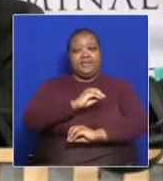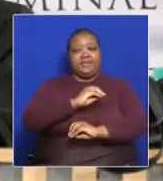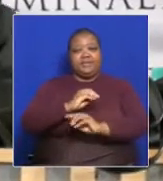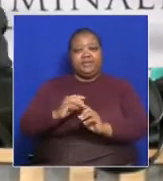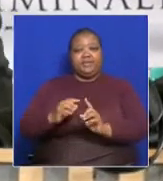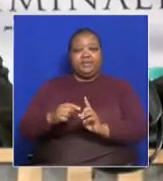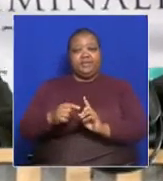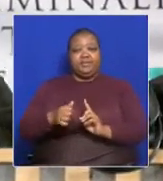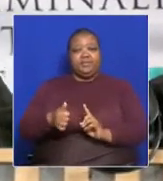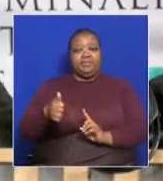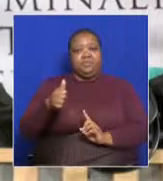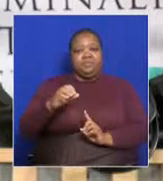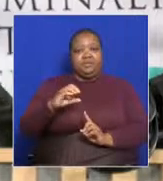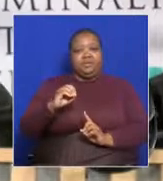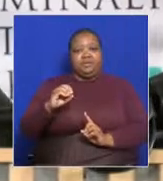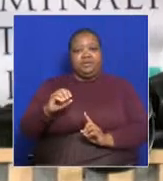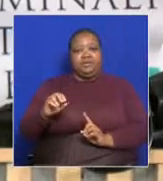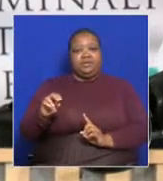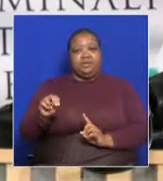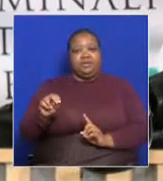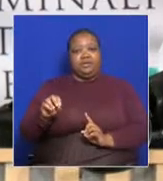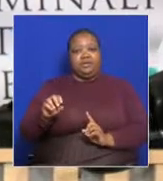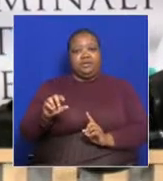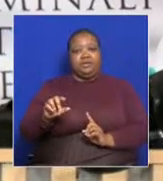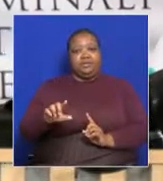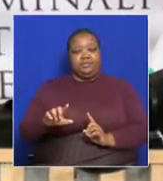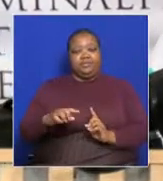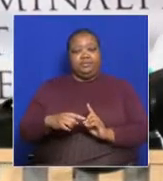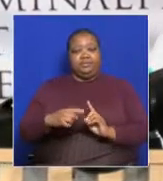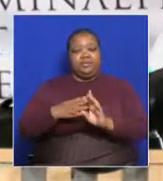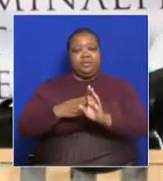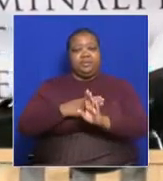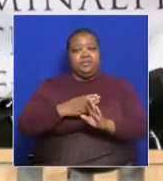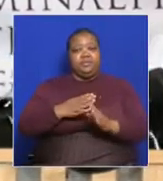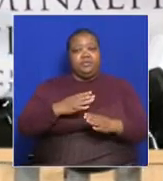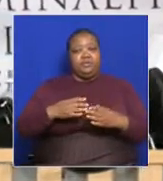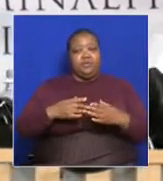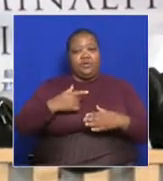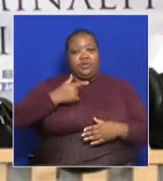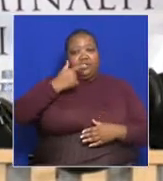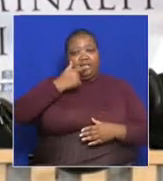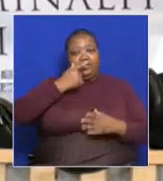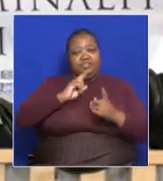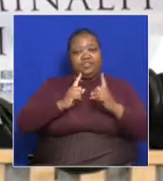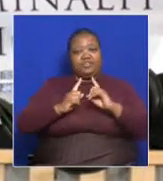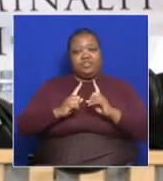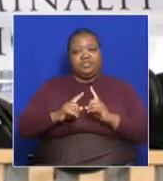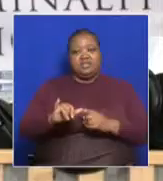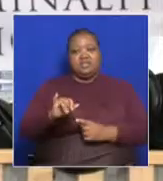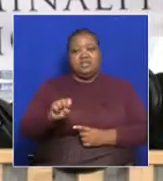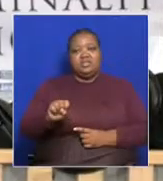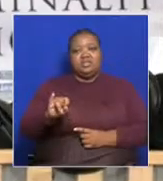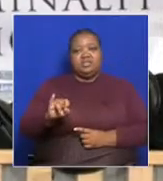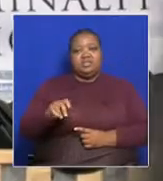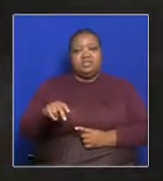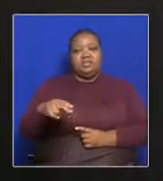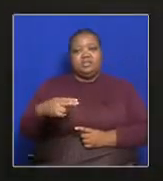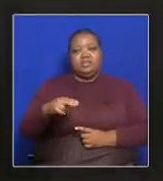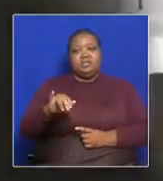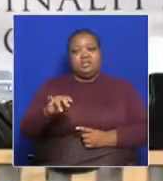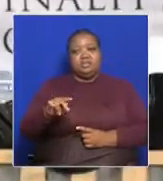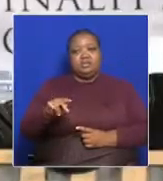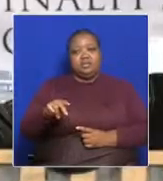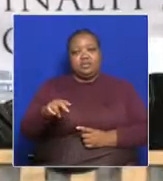broke, or shortly before that, we're discussing the Isipingo SAPS 13. You have testified about